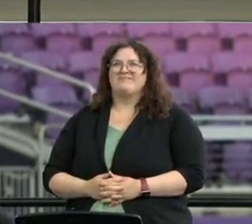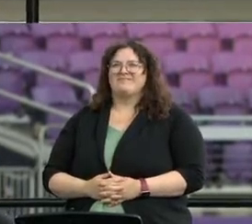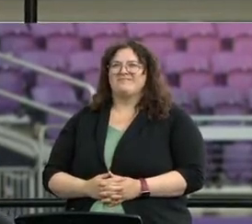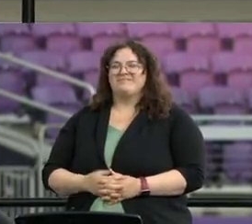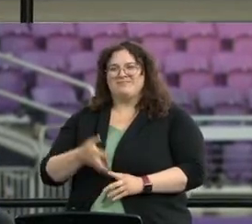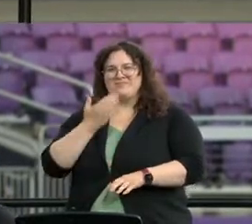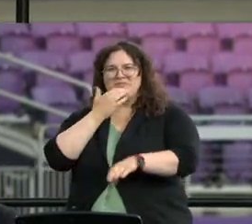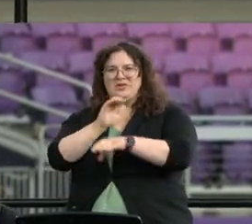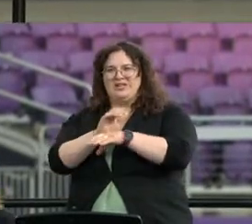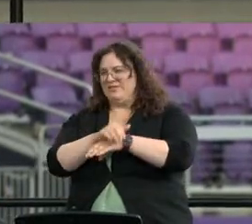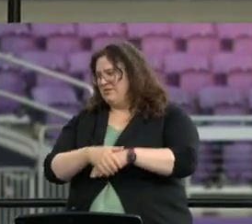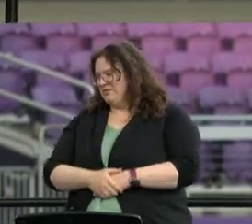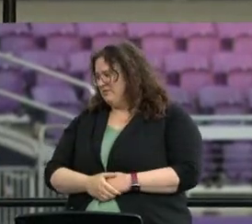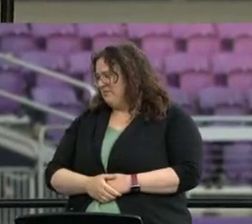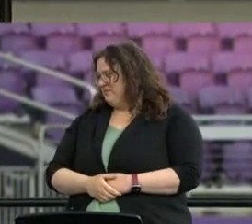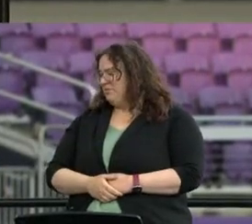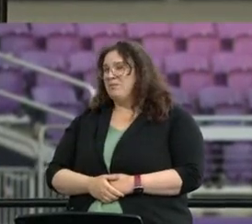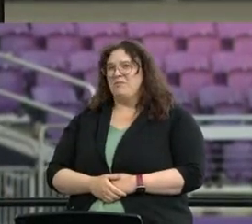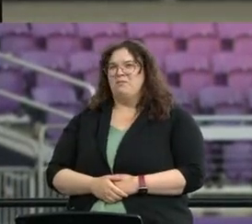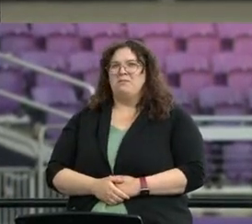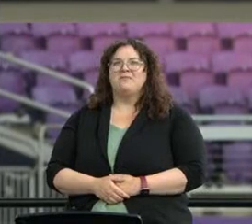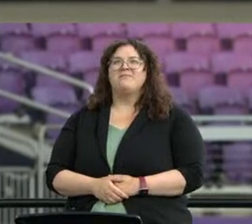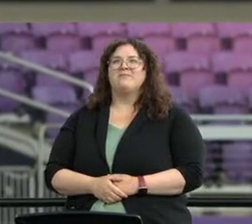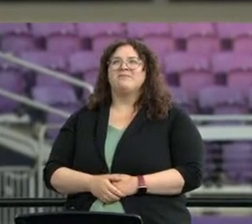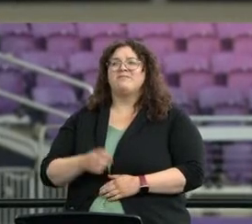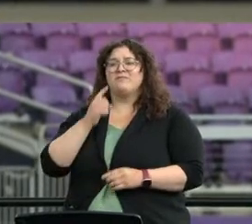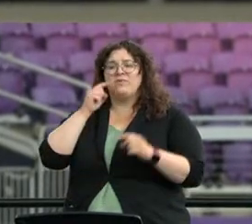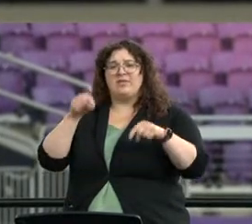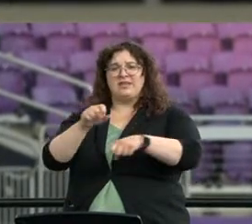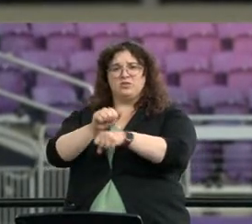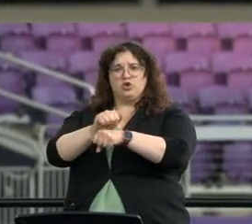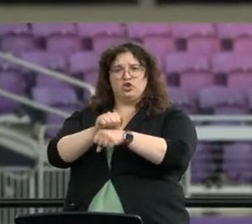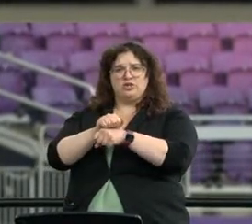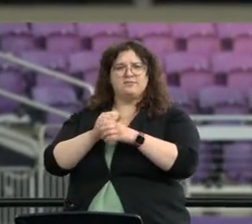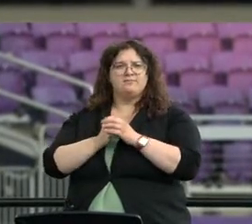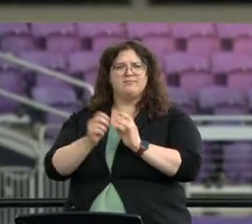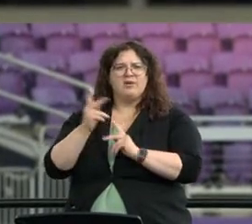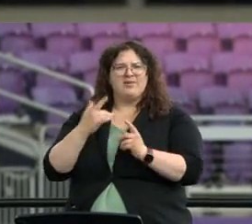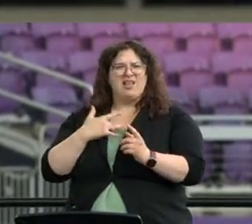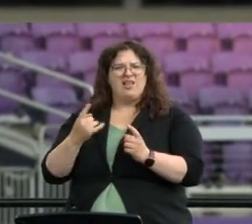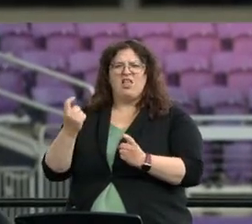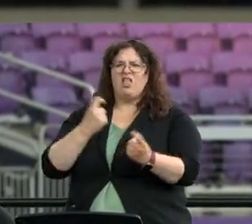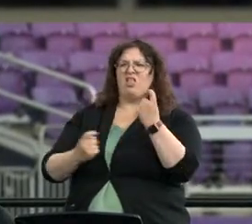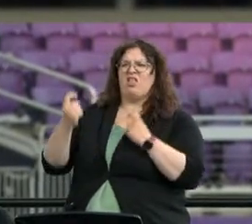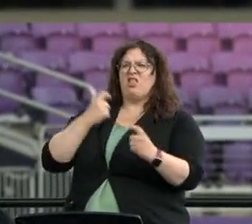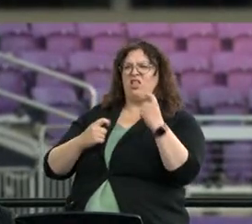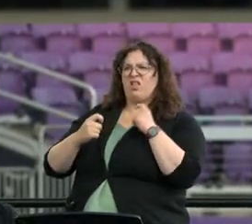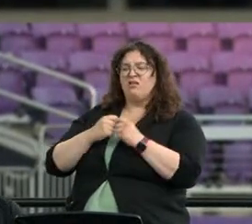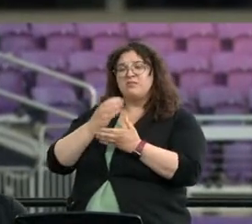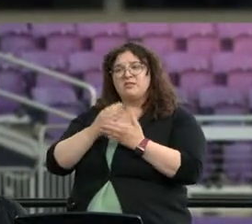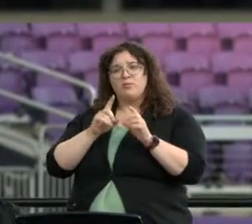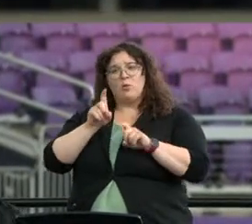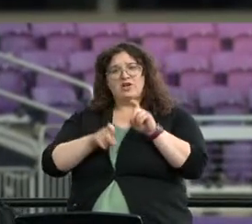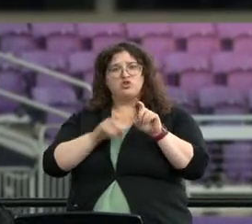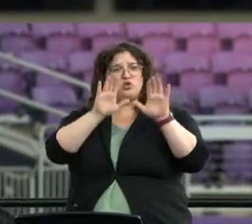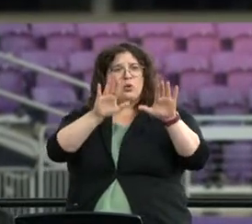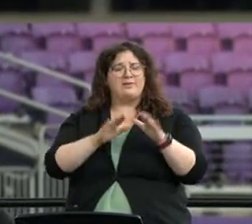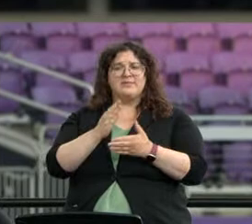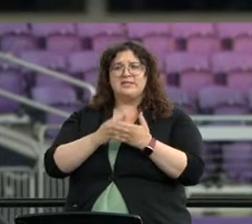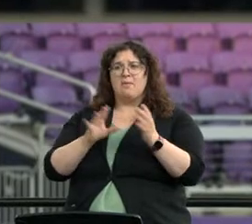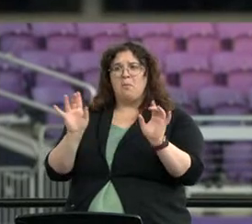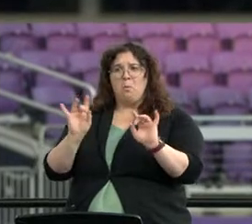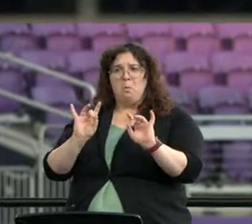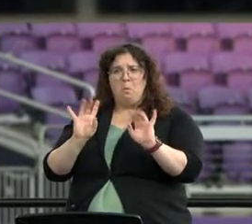Good evening. In this profession, we receive countless questions. Some are great, some are